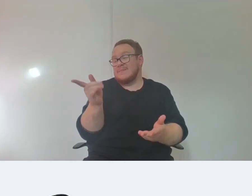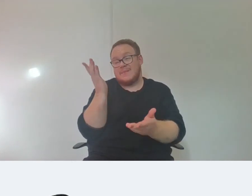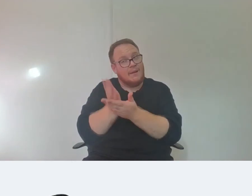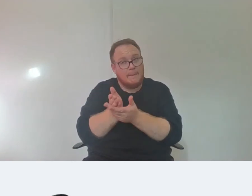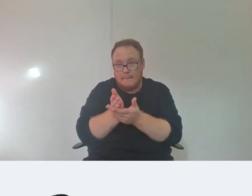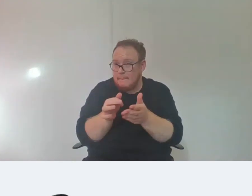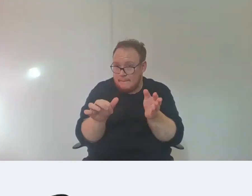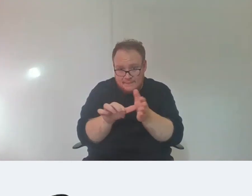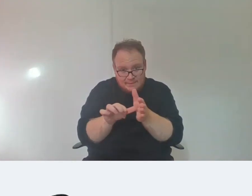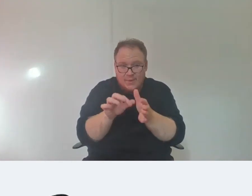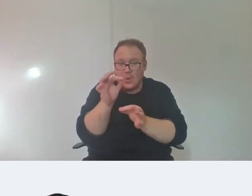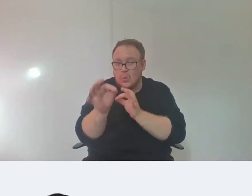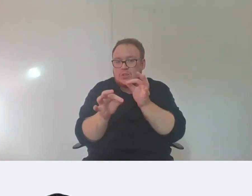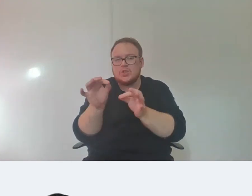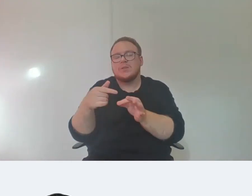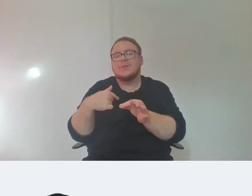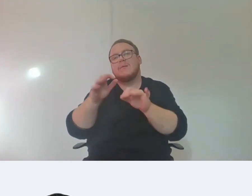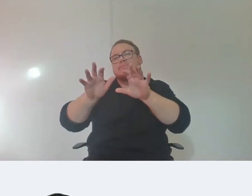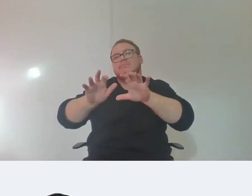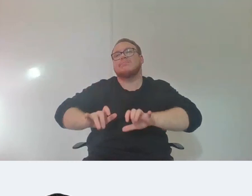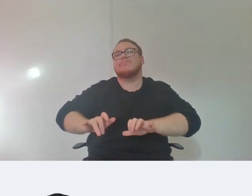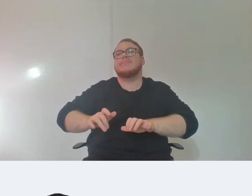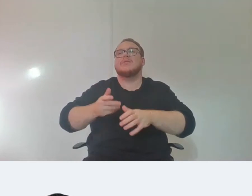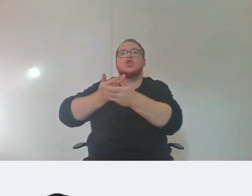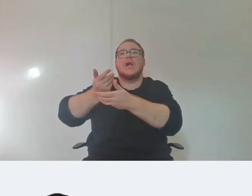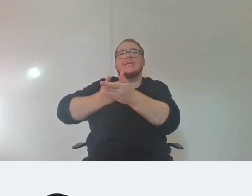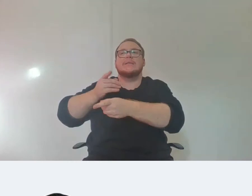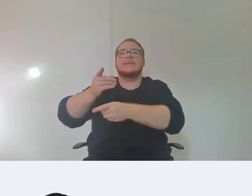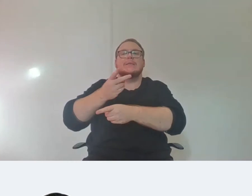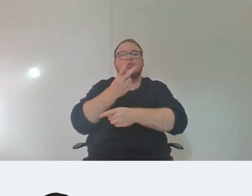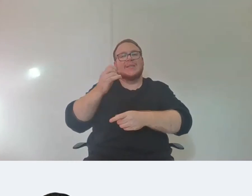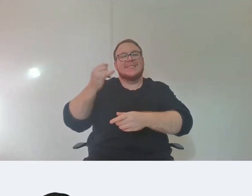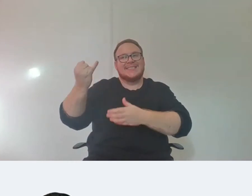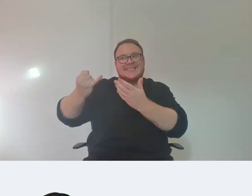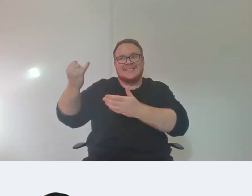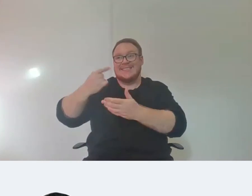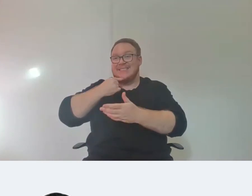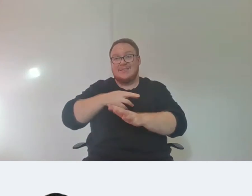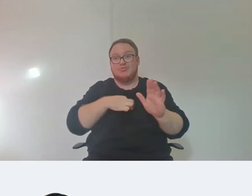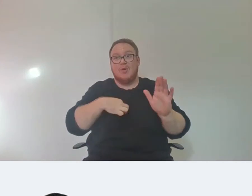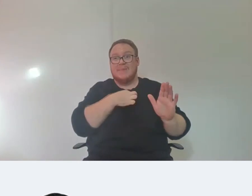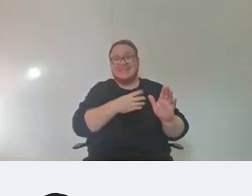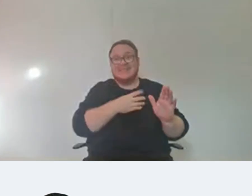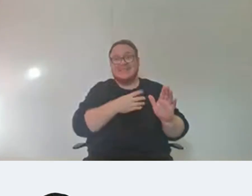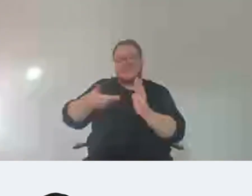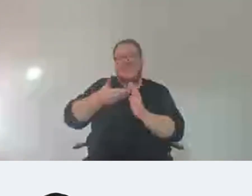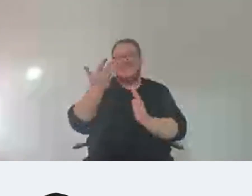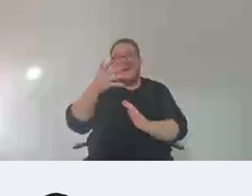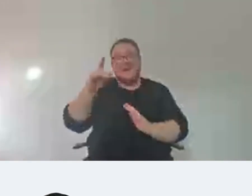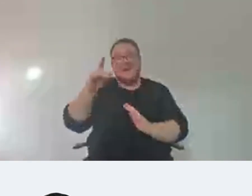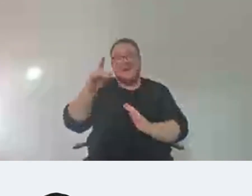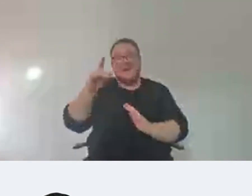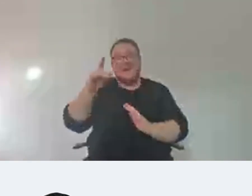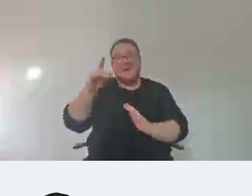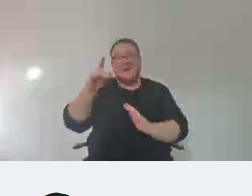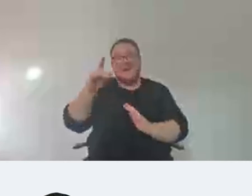probably seen in the chat that I've said, compared to 2016, when we were promised an additional 5,000 GPs, we're now